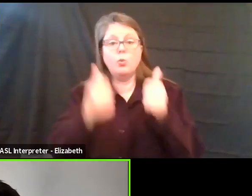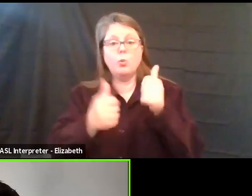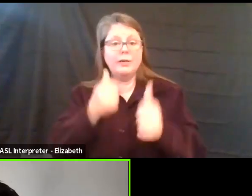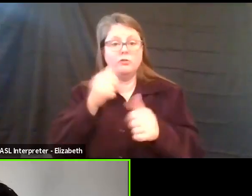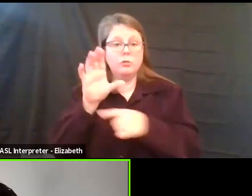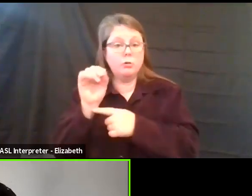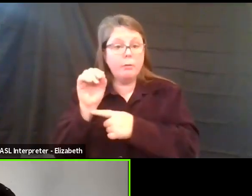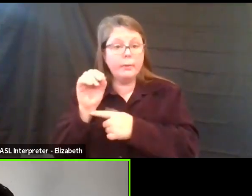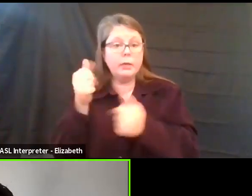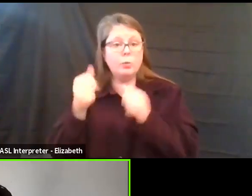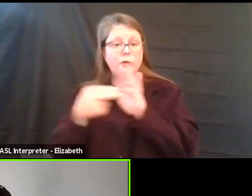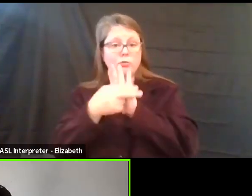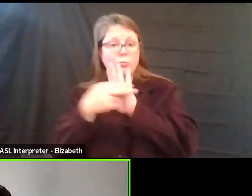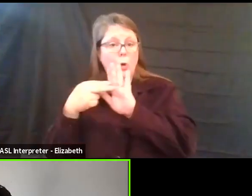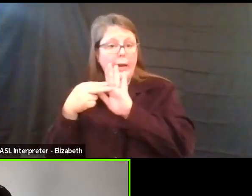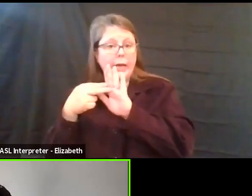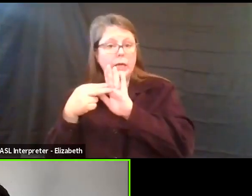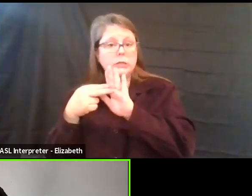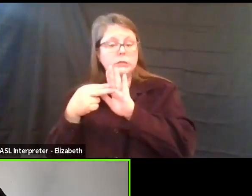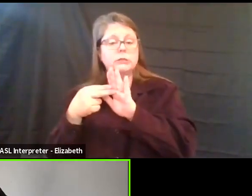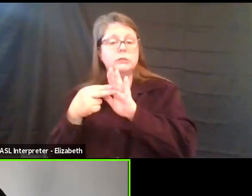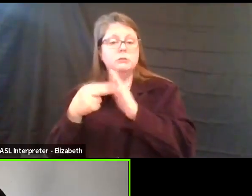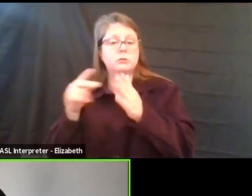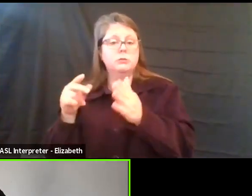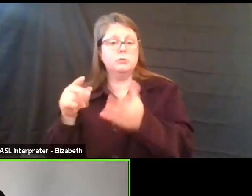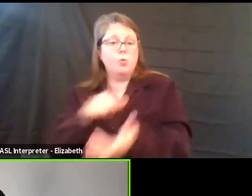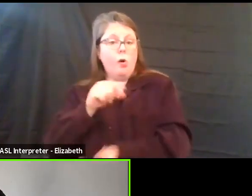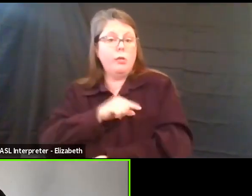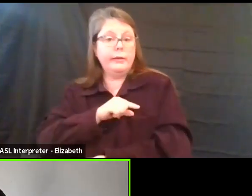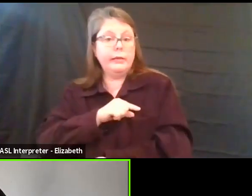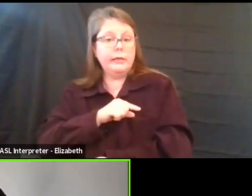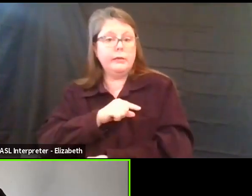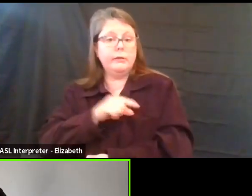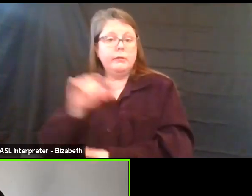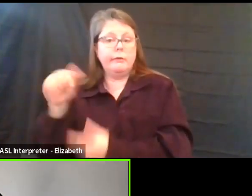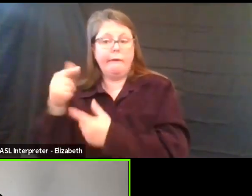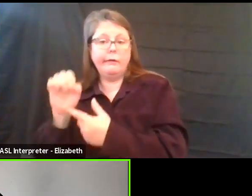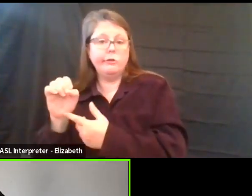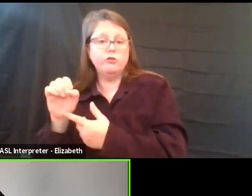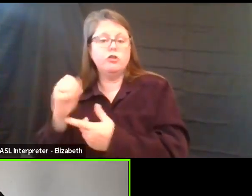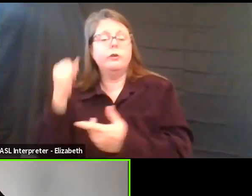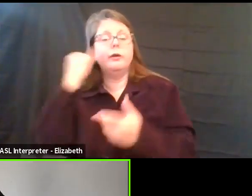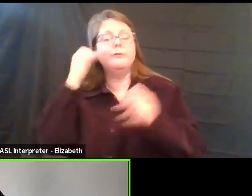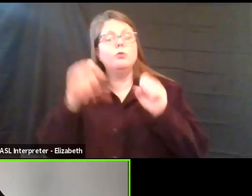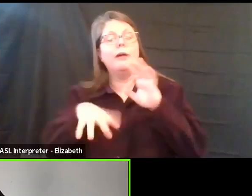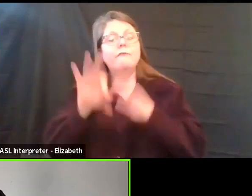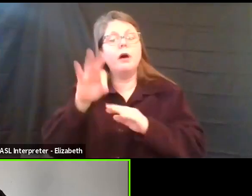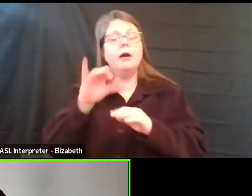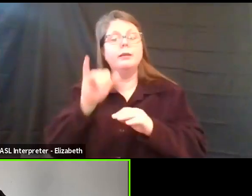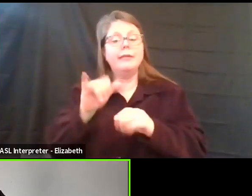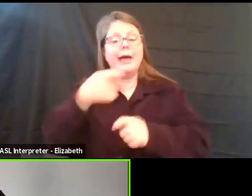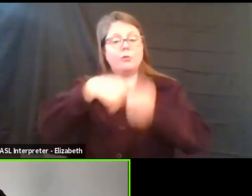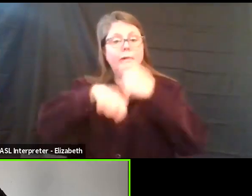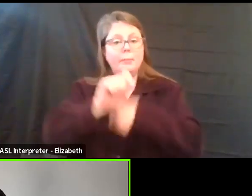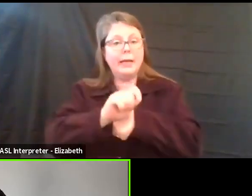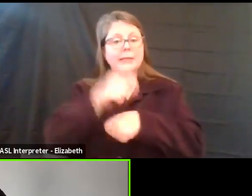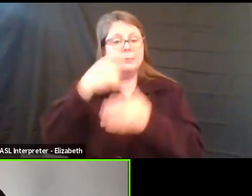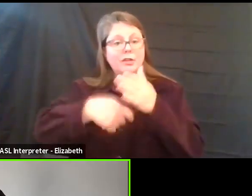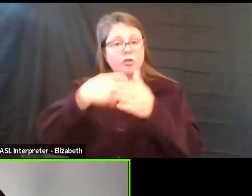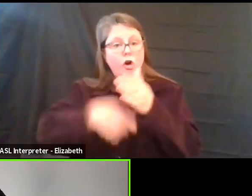then recapture that depreciation if you've got the replacement cost insurance. I think it's also worth noting that even if you have